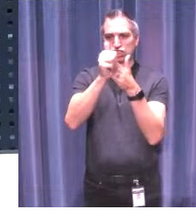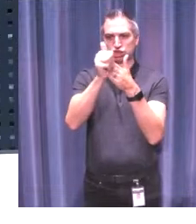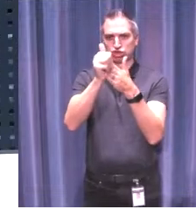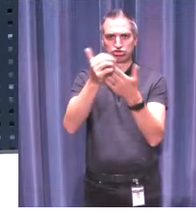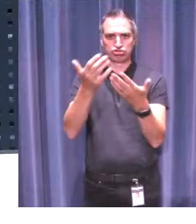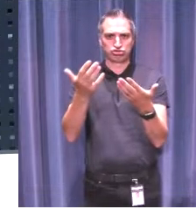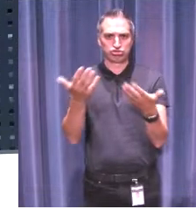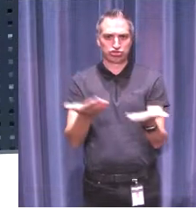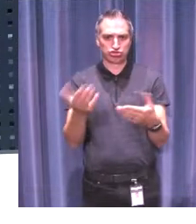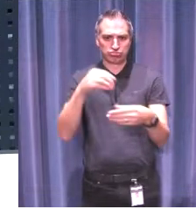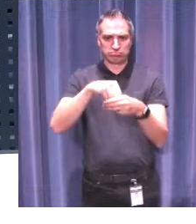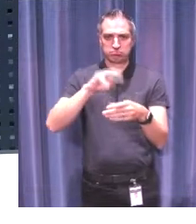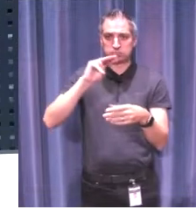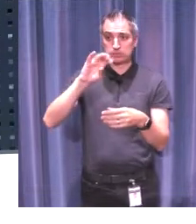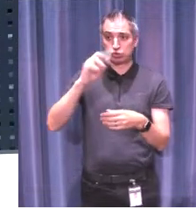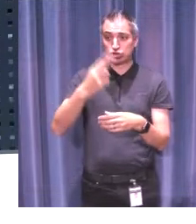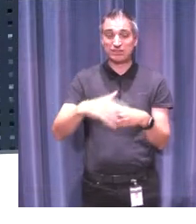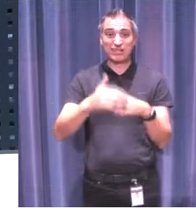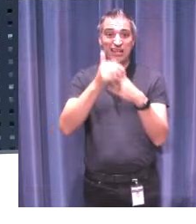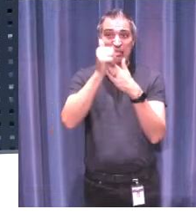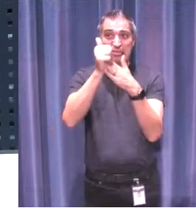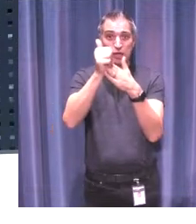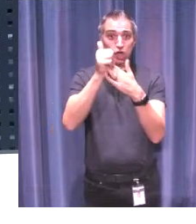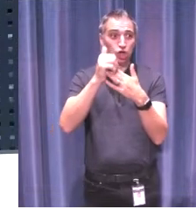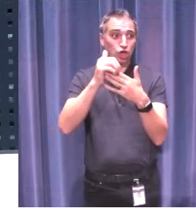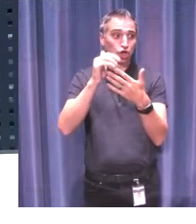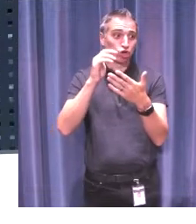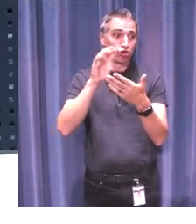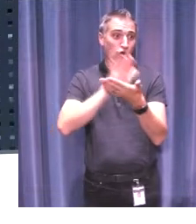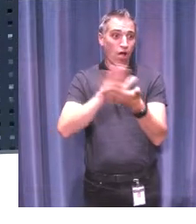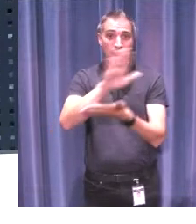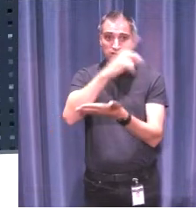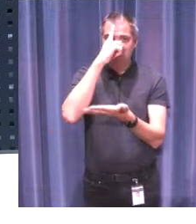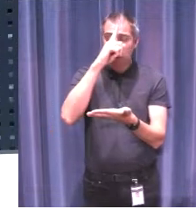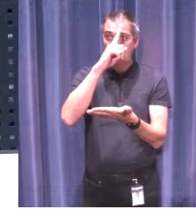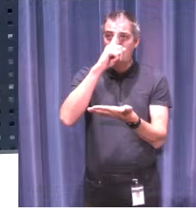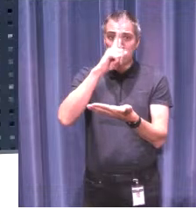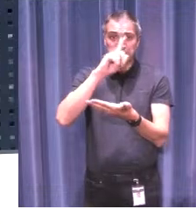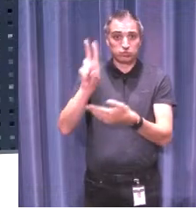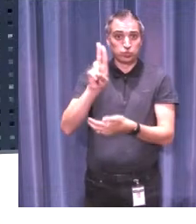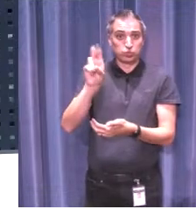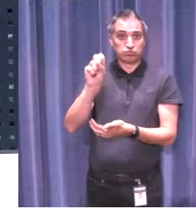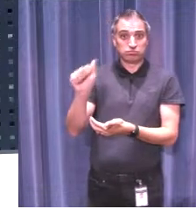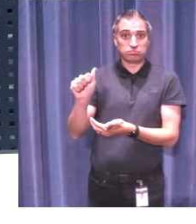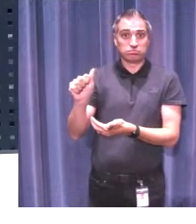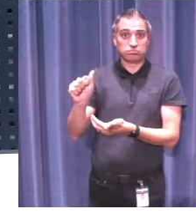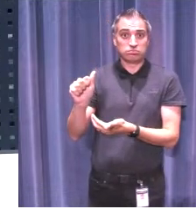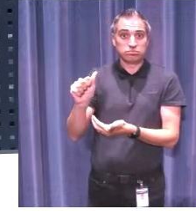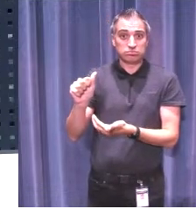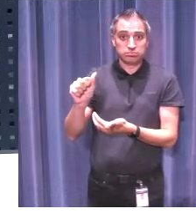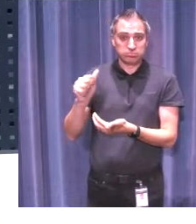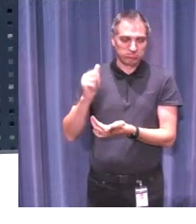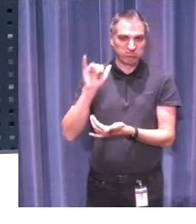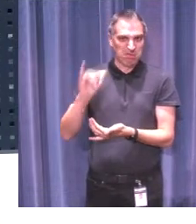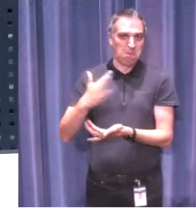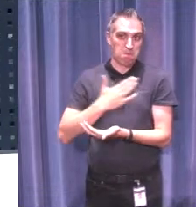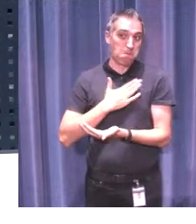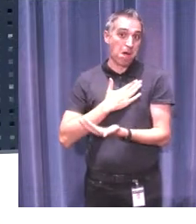Michigan and a leader college in the nation. That's where I'd like to